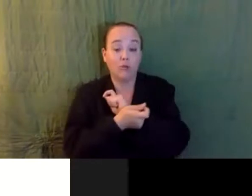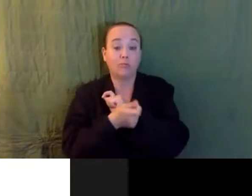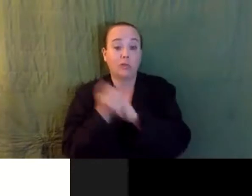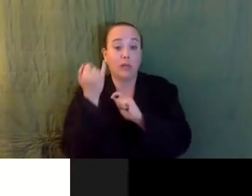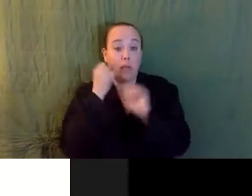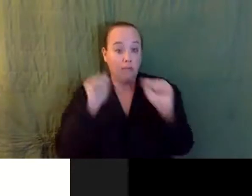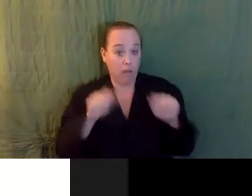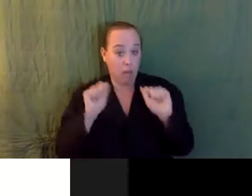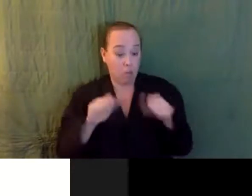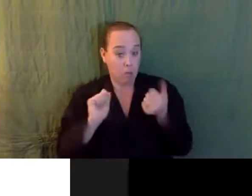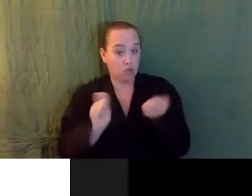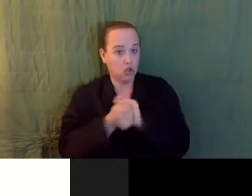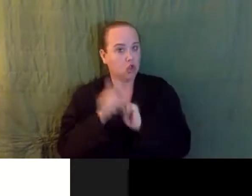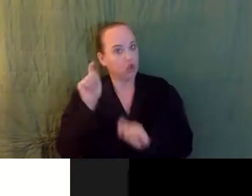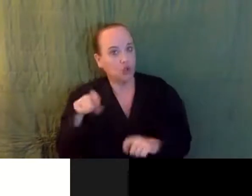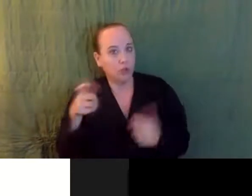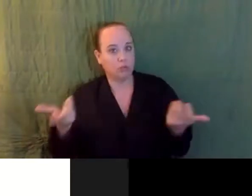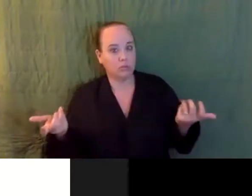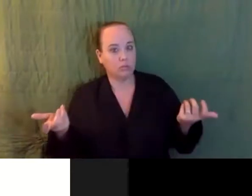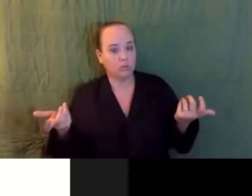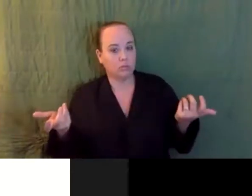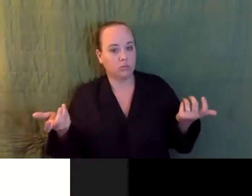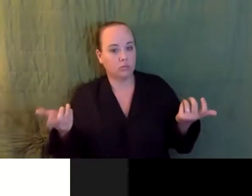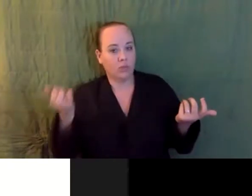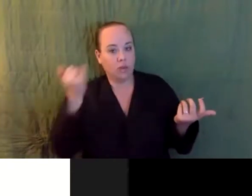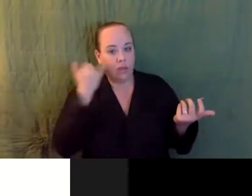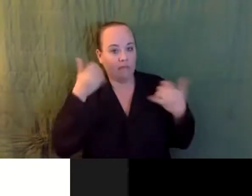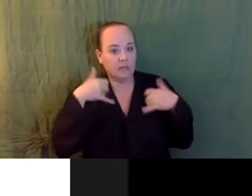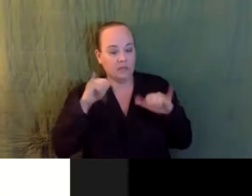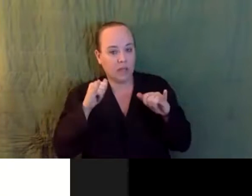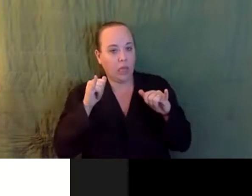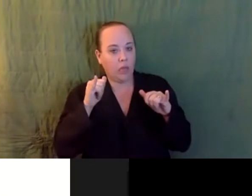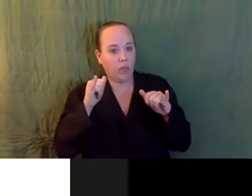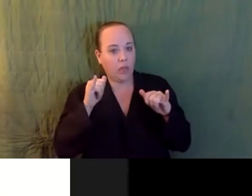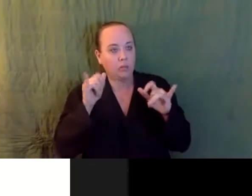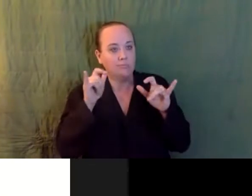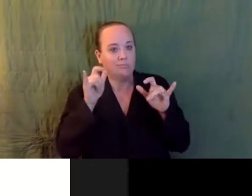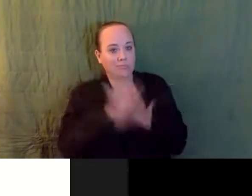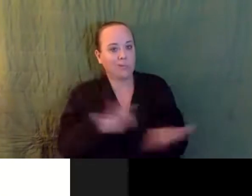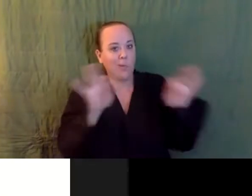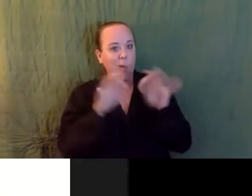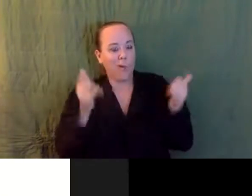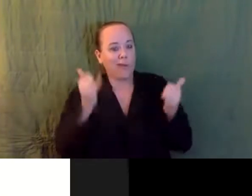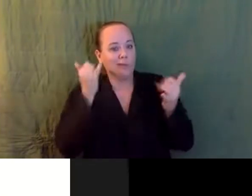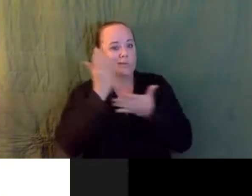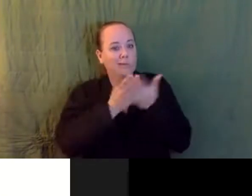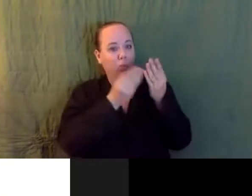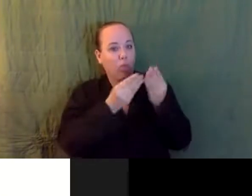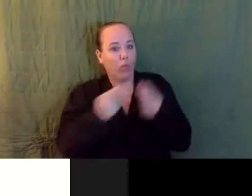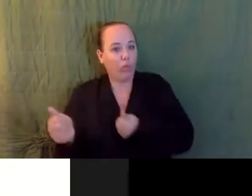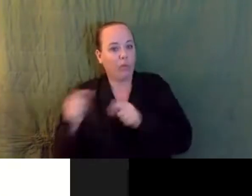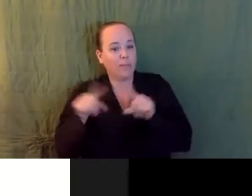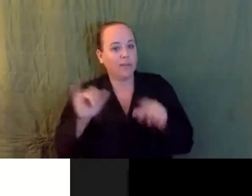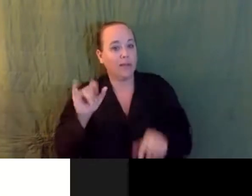to be changed, they should be changed. If they are still relevant. I know some of that has phased out already, but like the SA